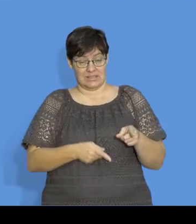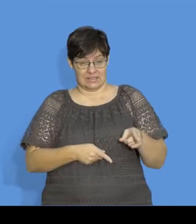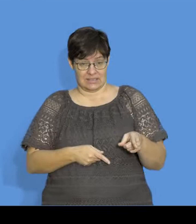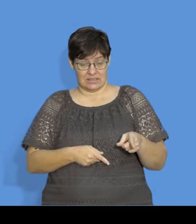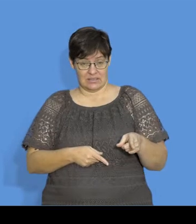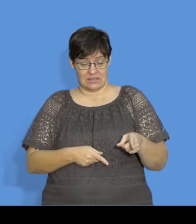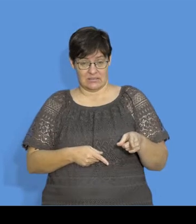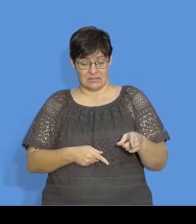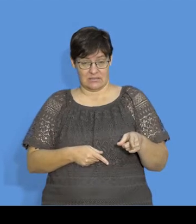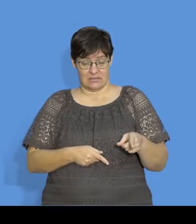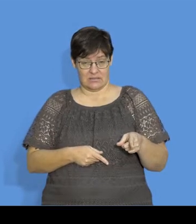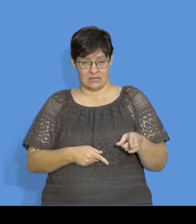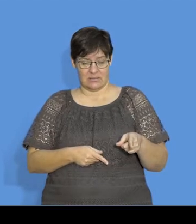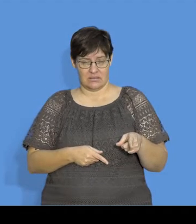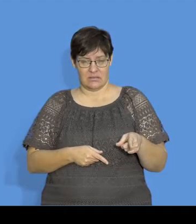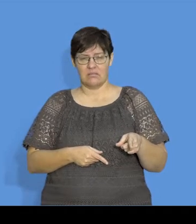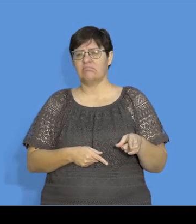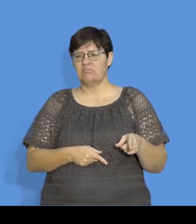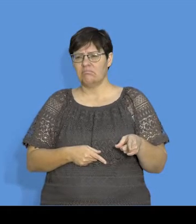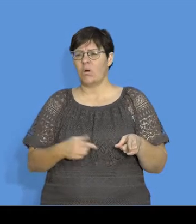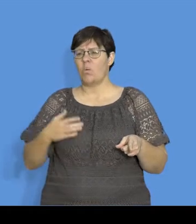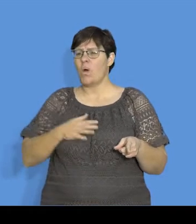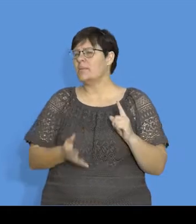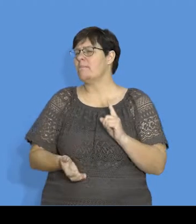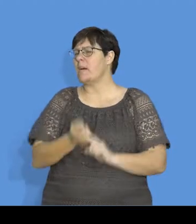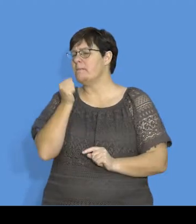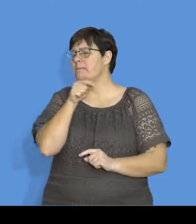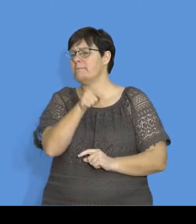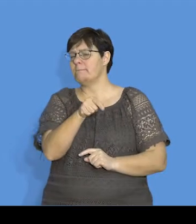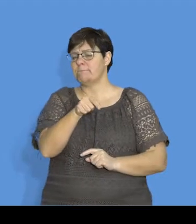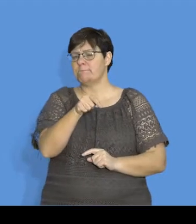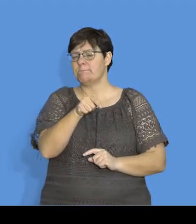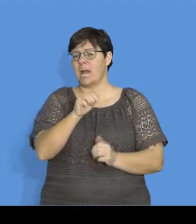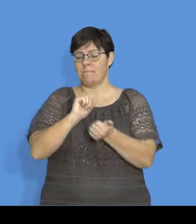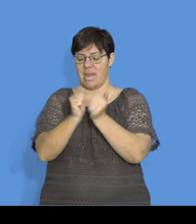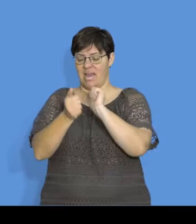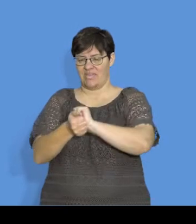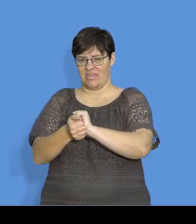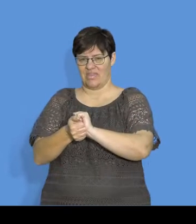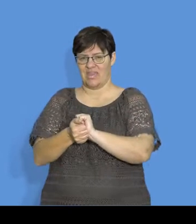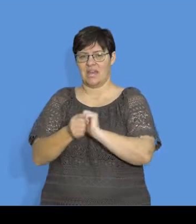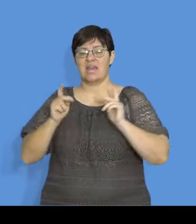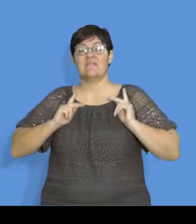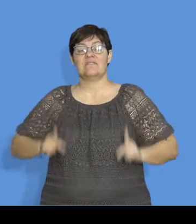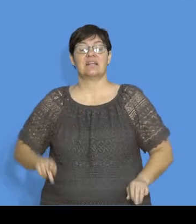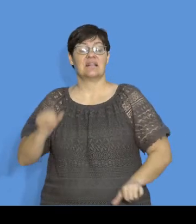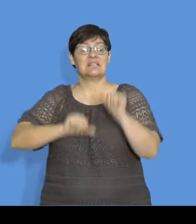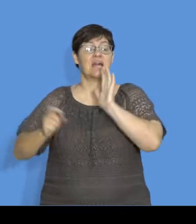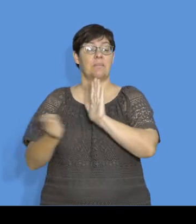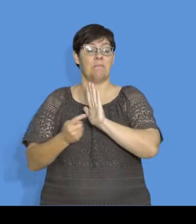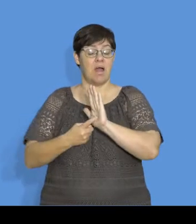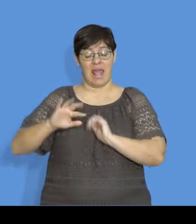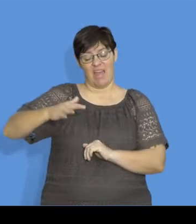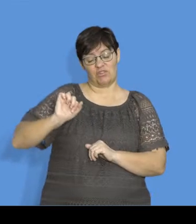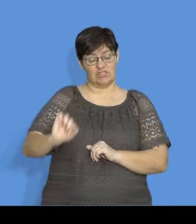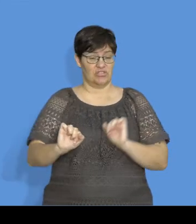students, you want to study a group of students to find out their average mathematics and physical